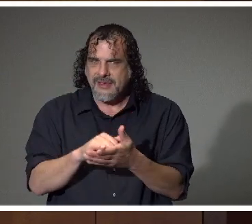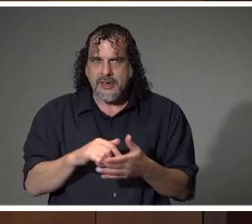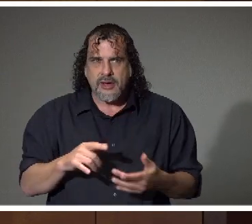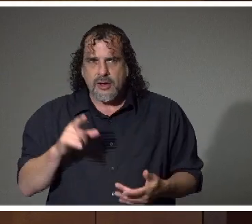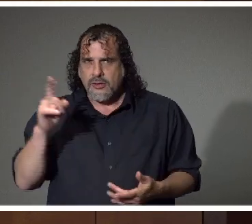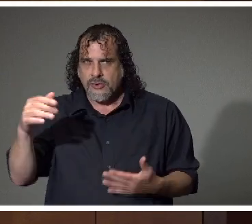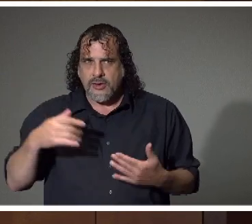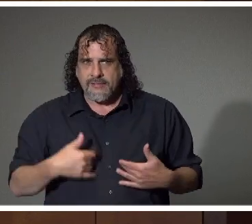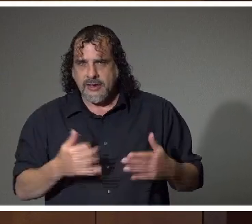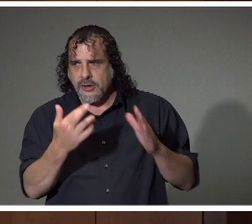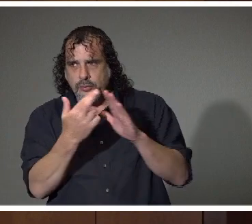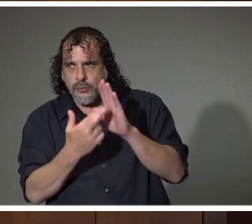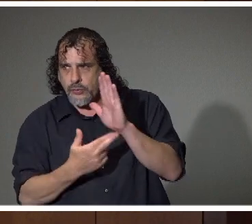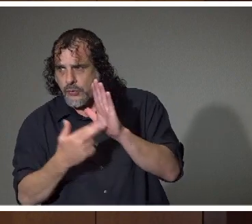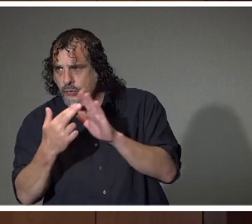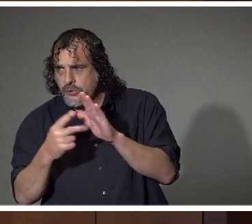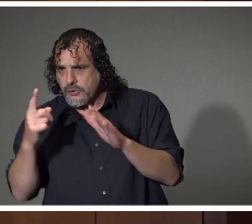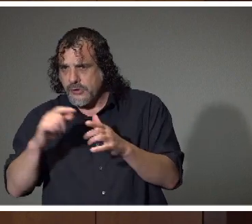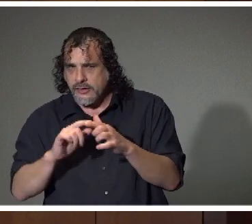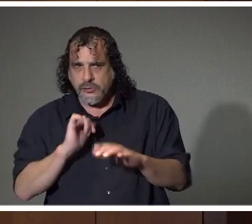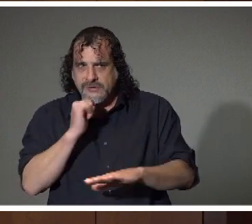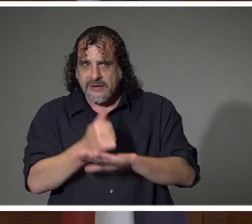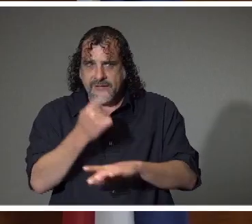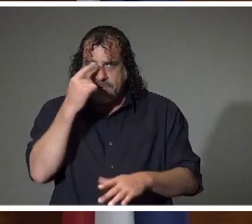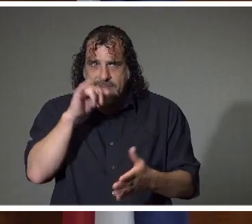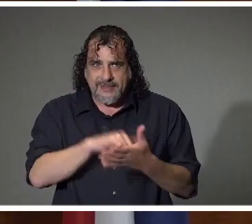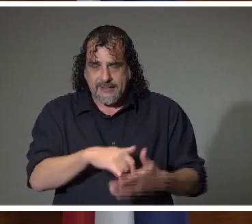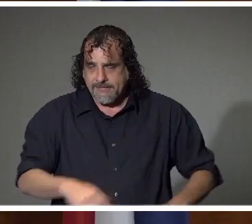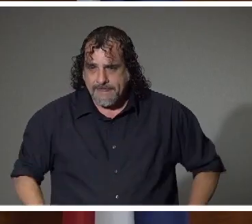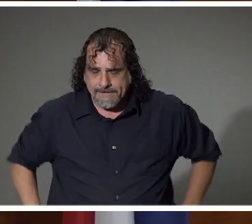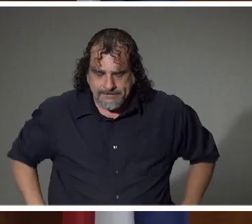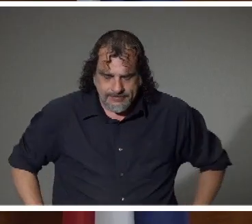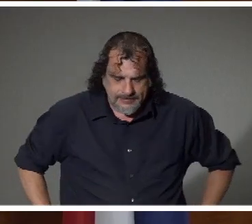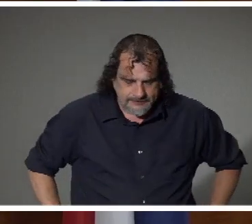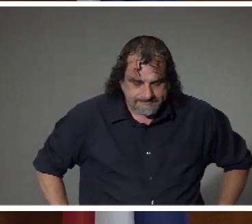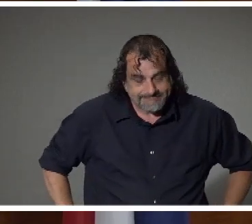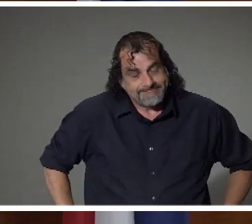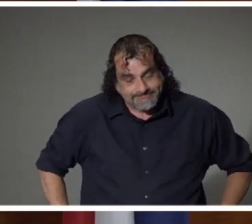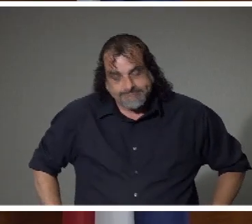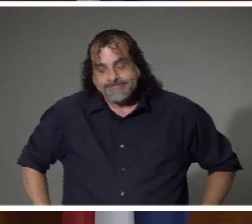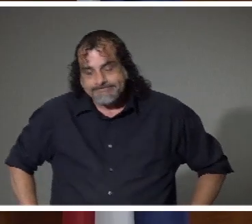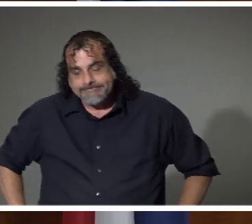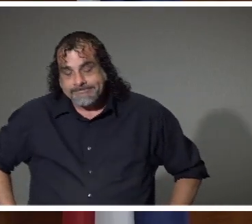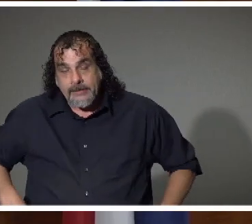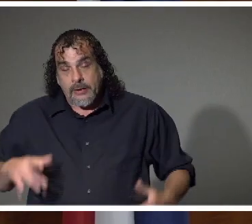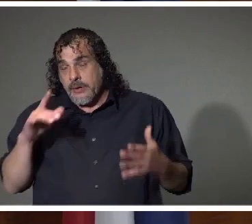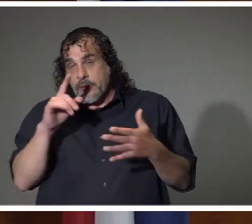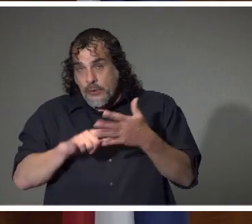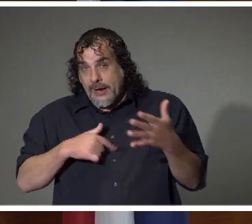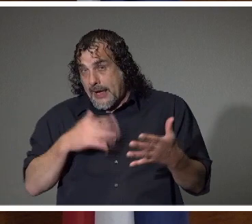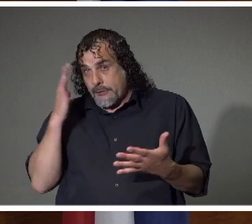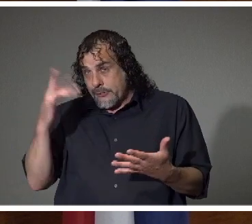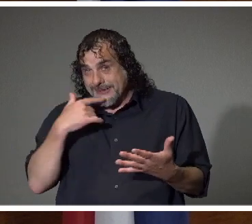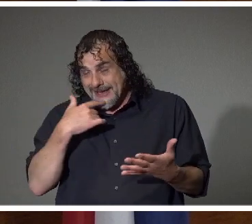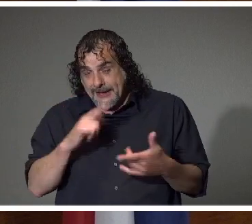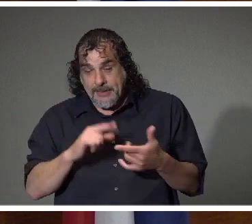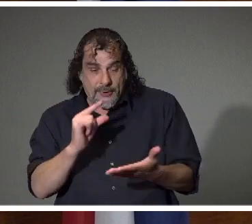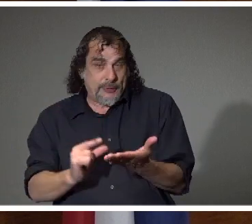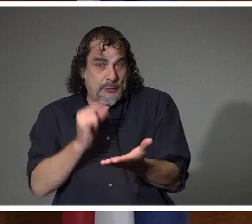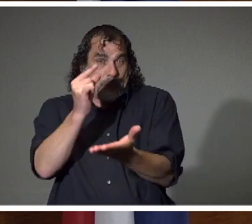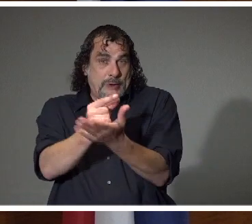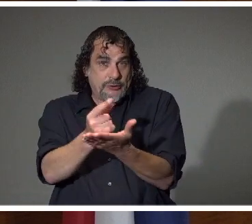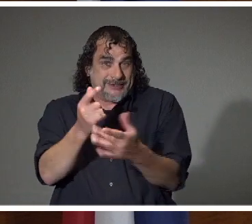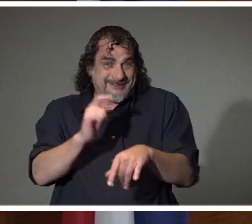any guidelines that you think need to be set on this? Yeah, well, what I would say about graduations is,